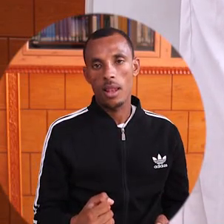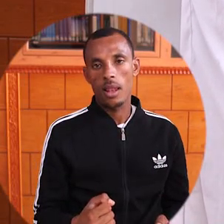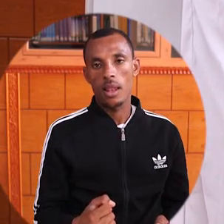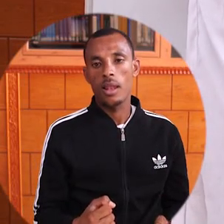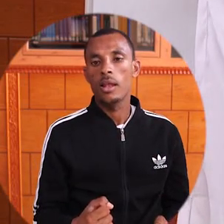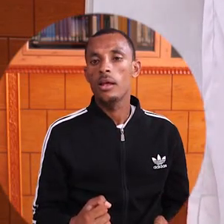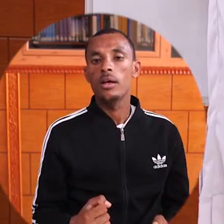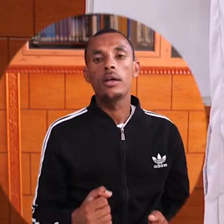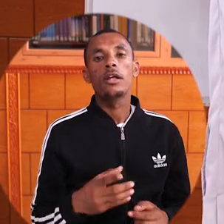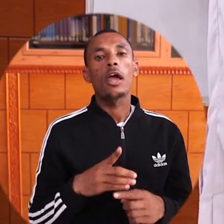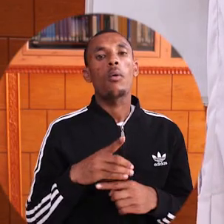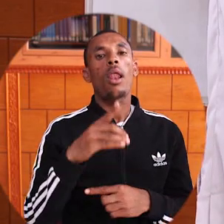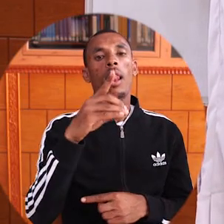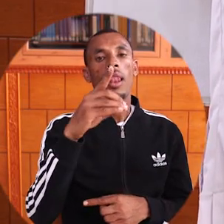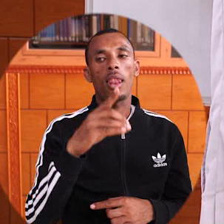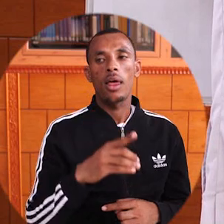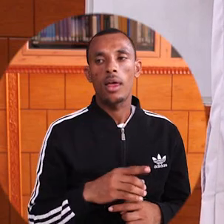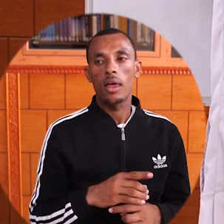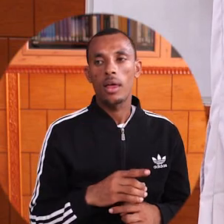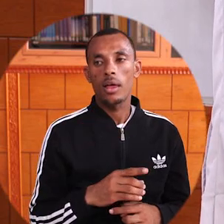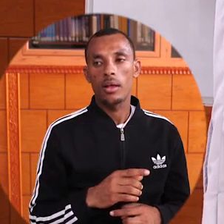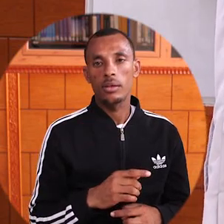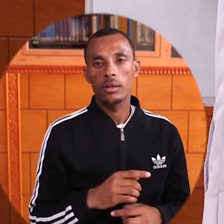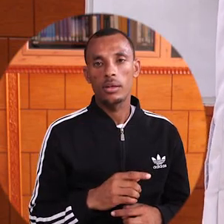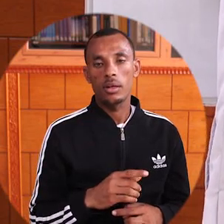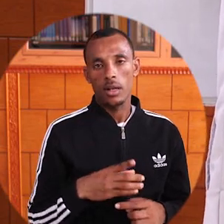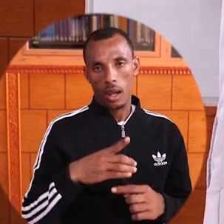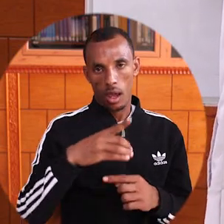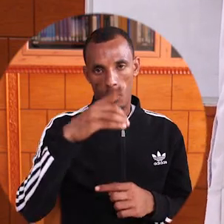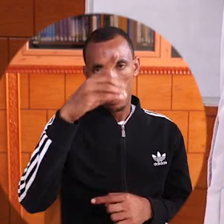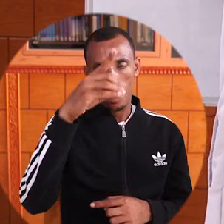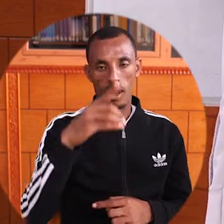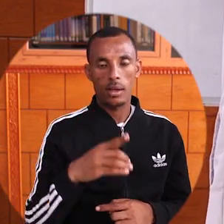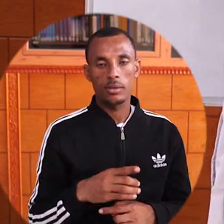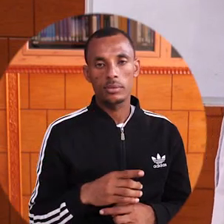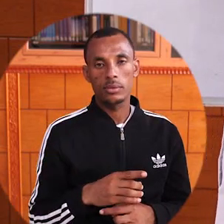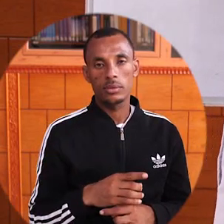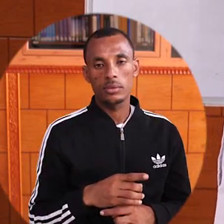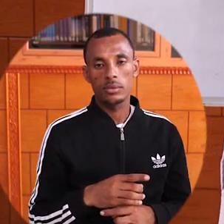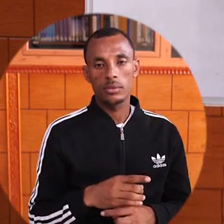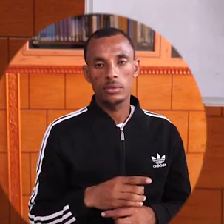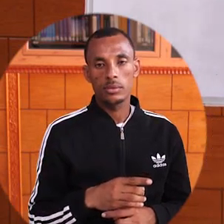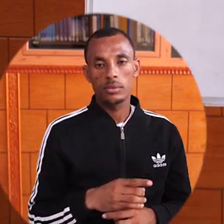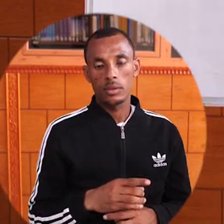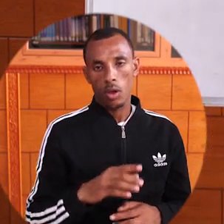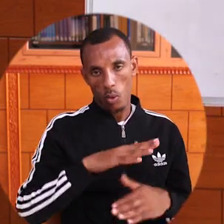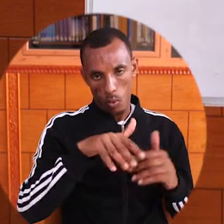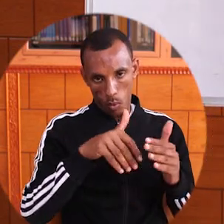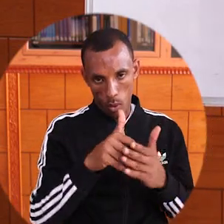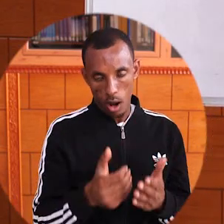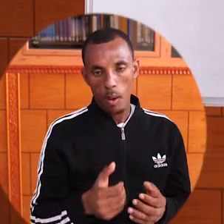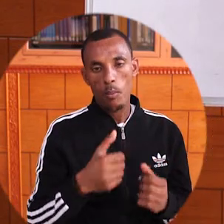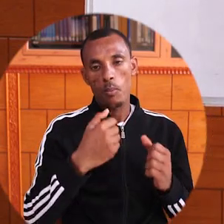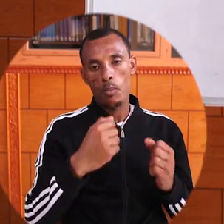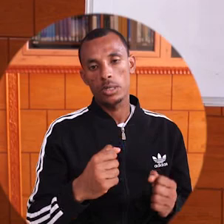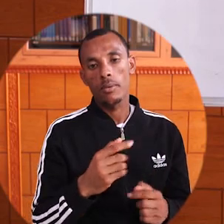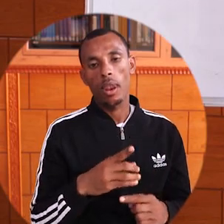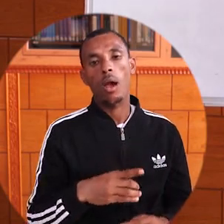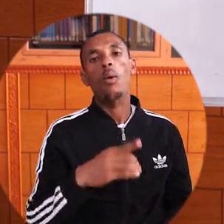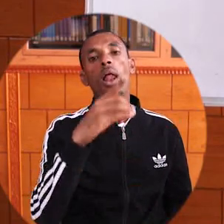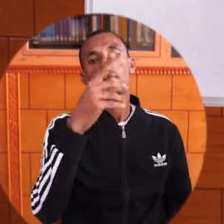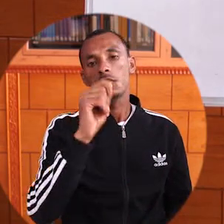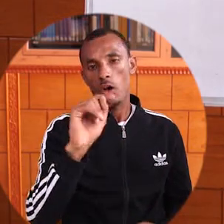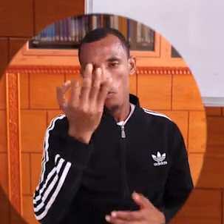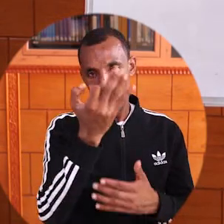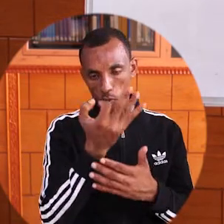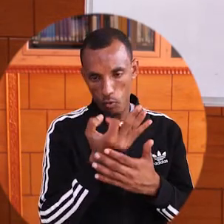All possible diagonal. All possible diagonals the formula